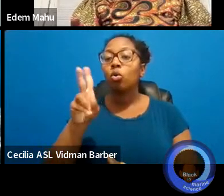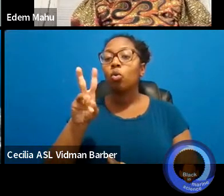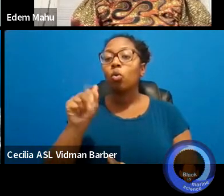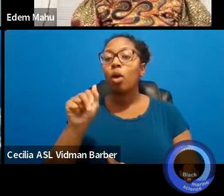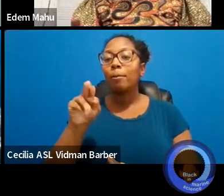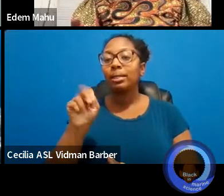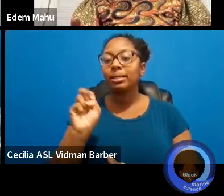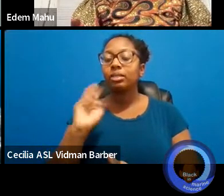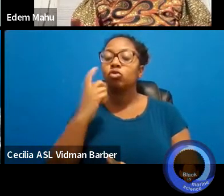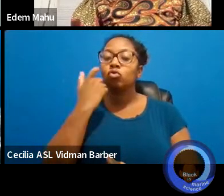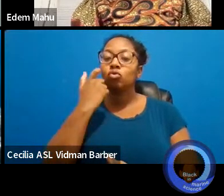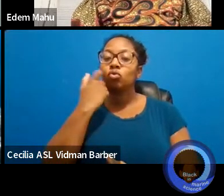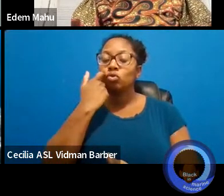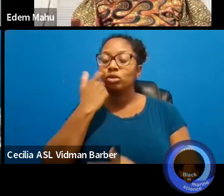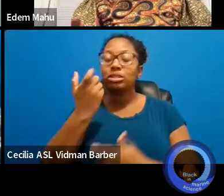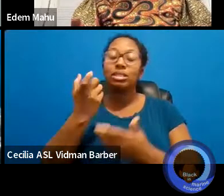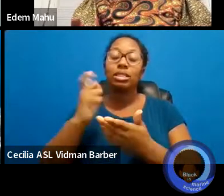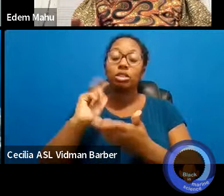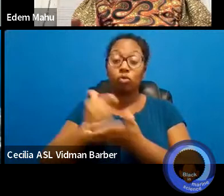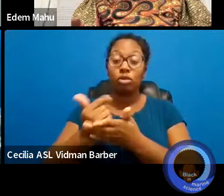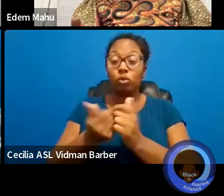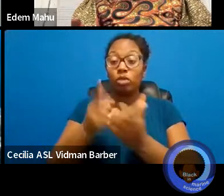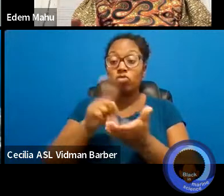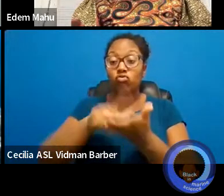Technology with a bachelor's in science in